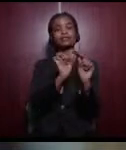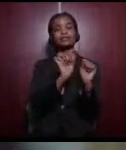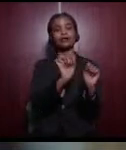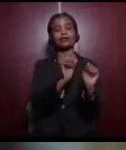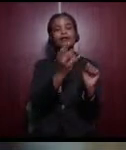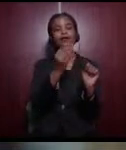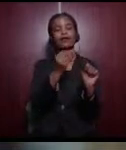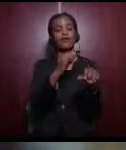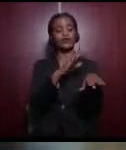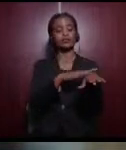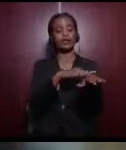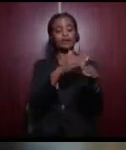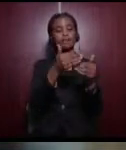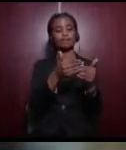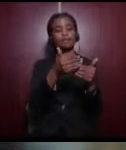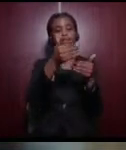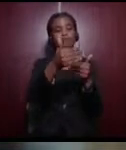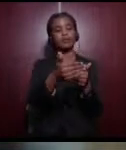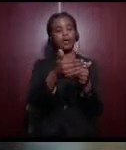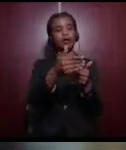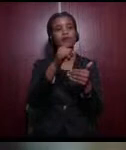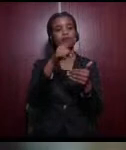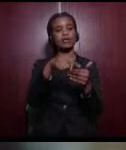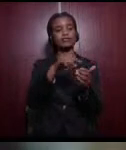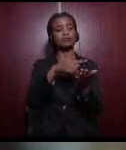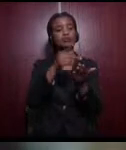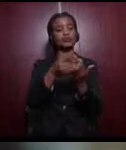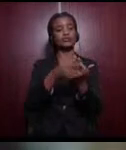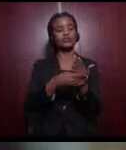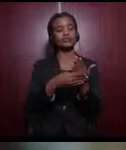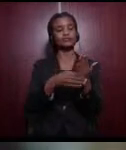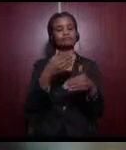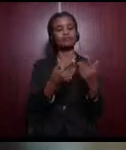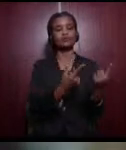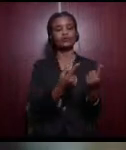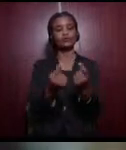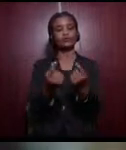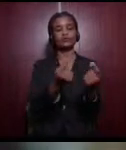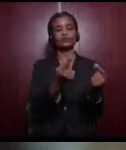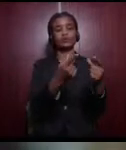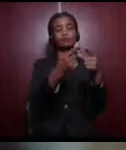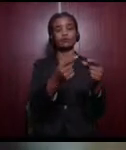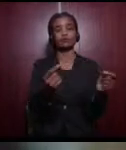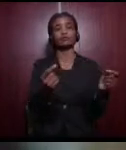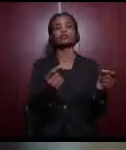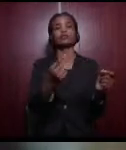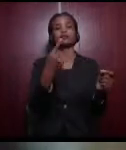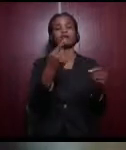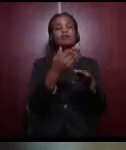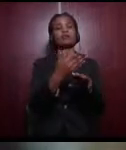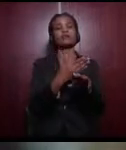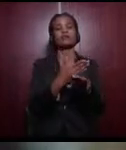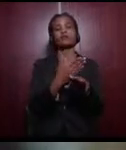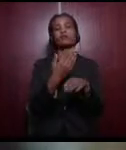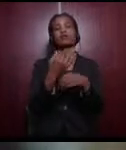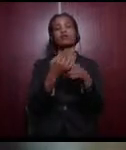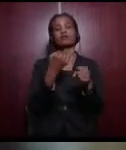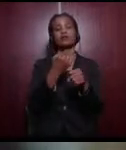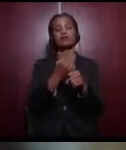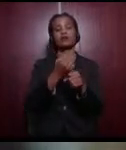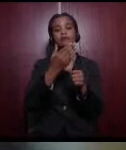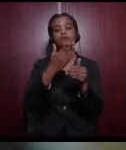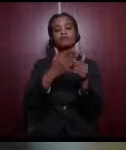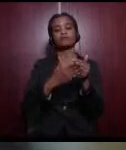frame. He must have completed those projects before the end of the financial year.